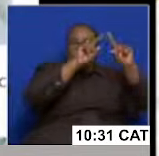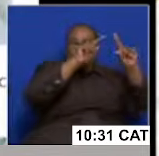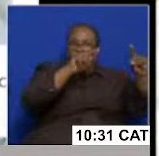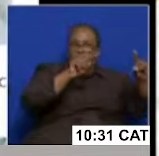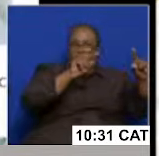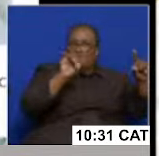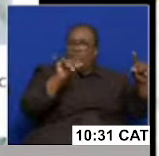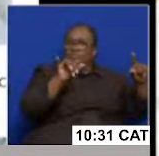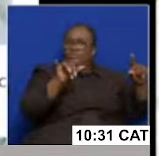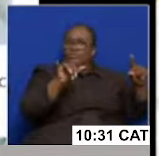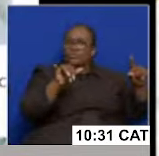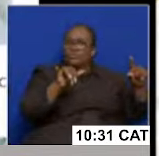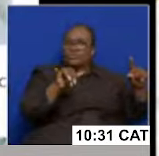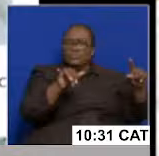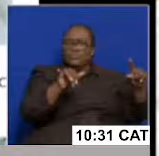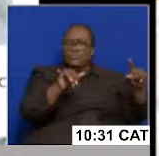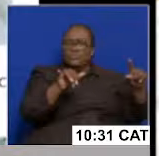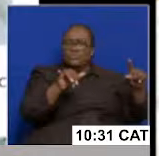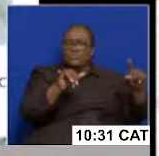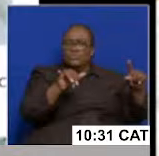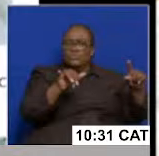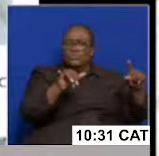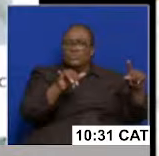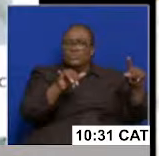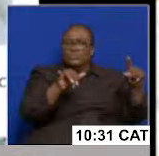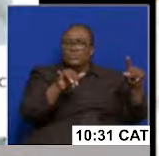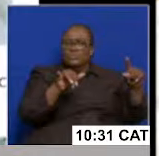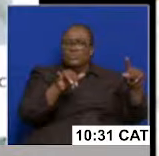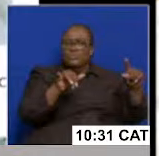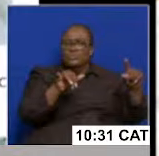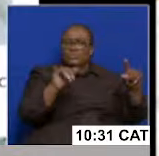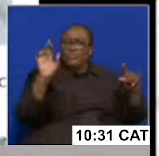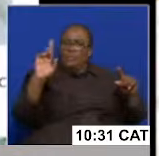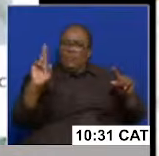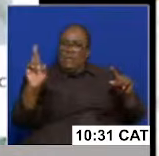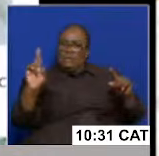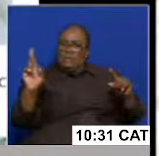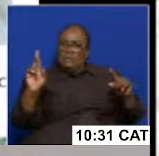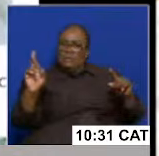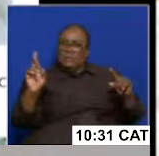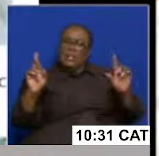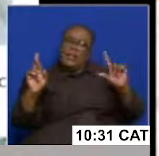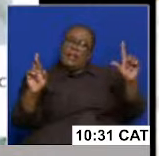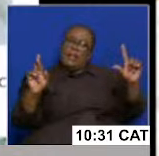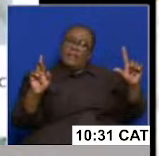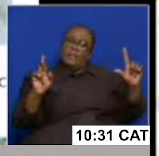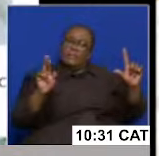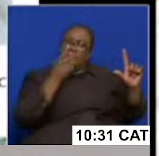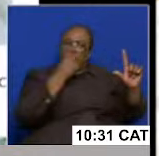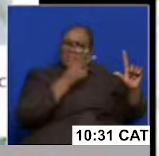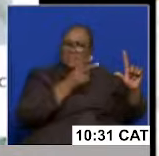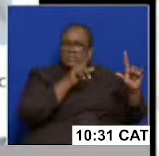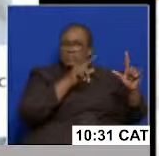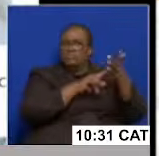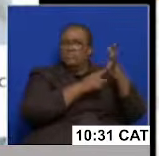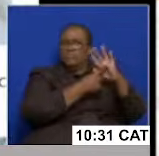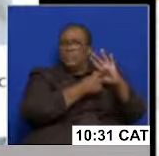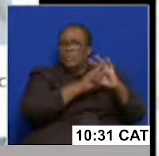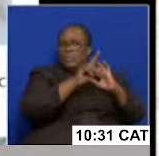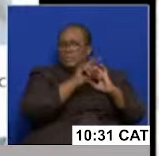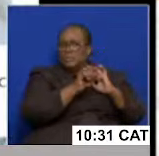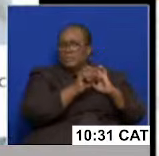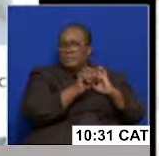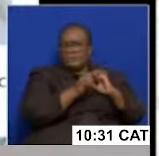The arrow on the right. And the arrow on the left, are you able to see what it's pointing to?